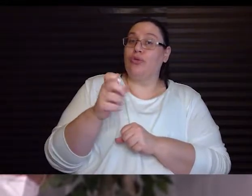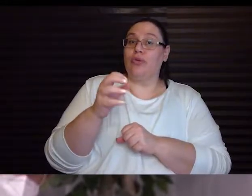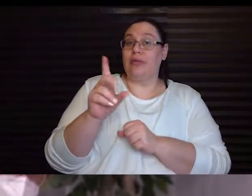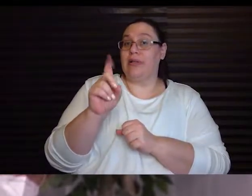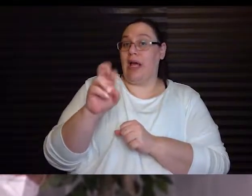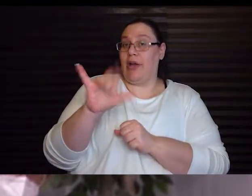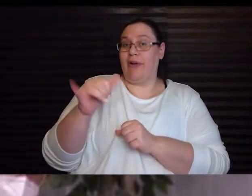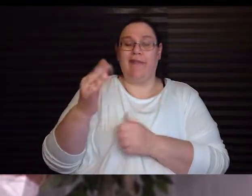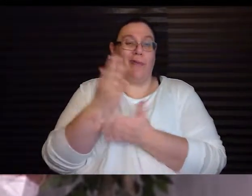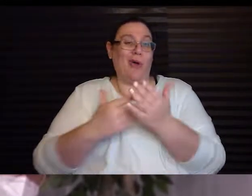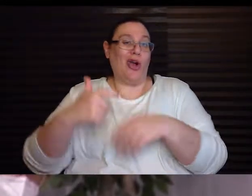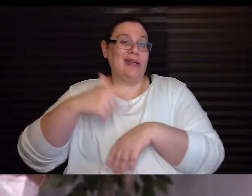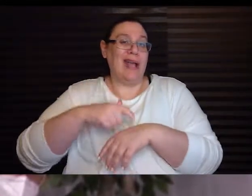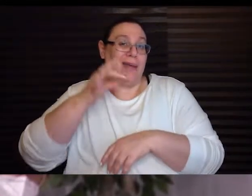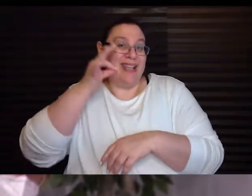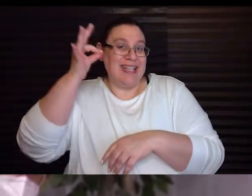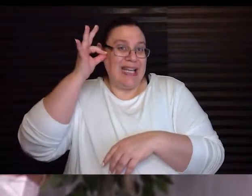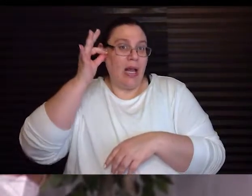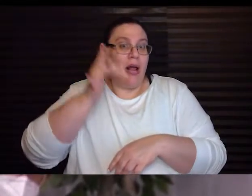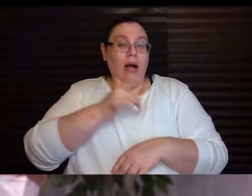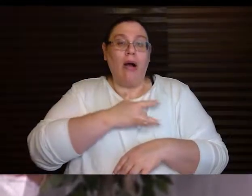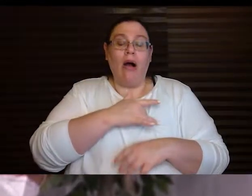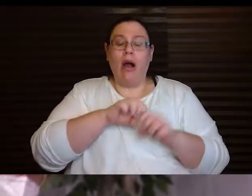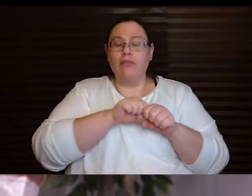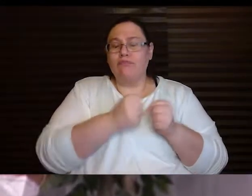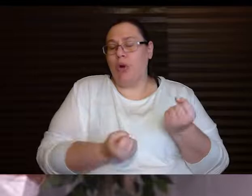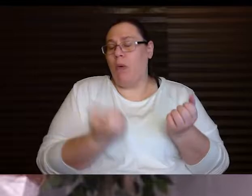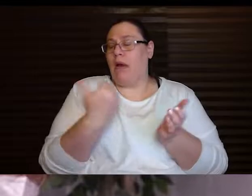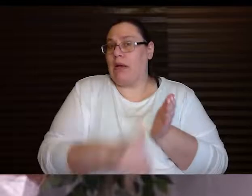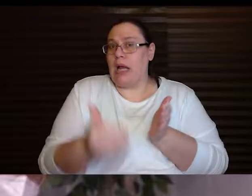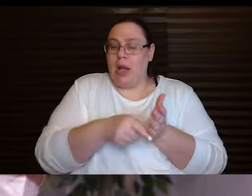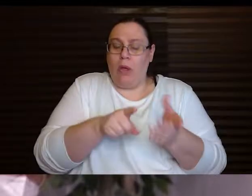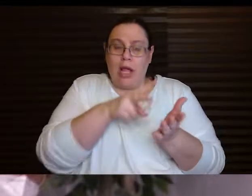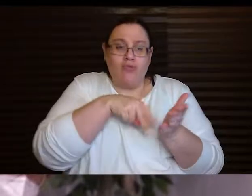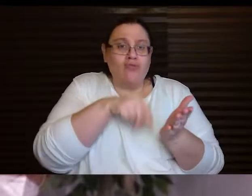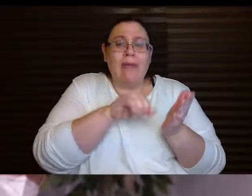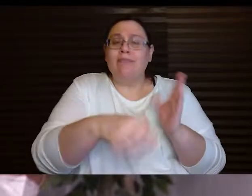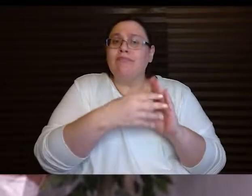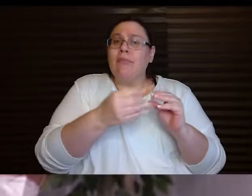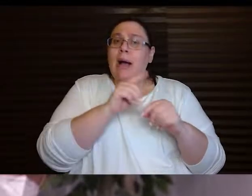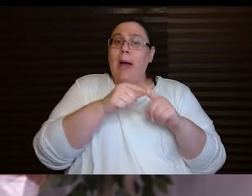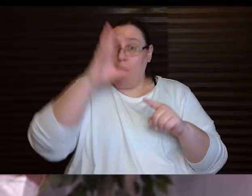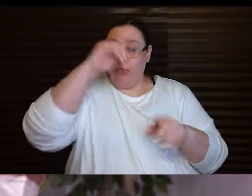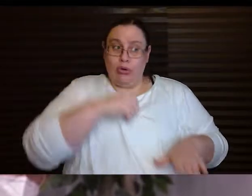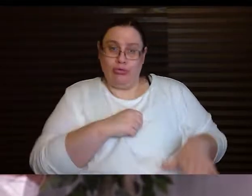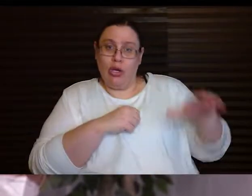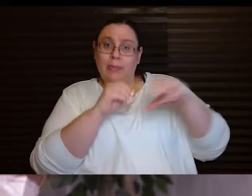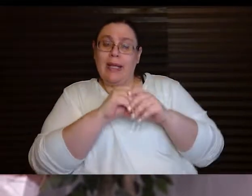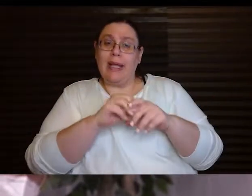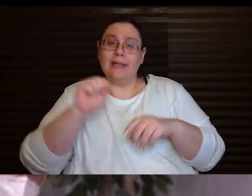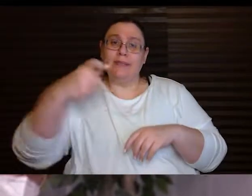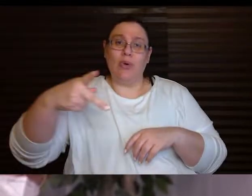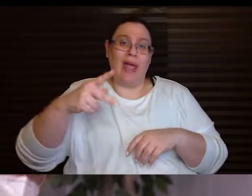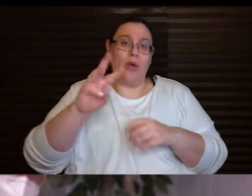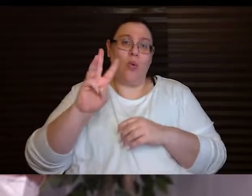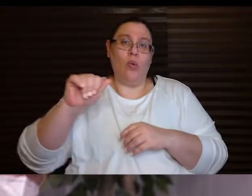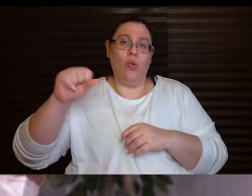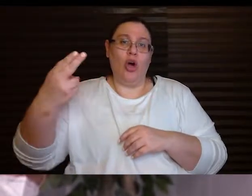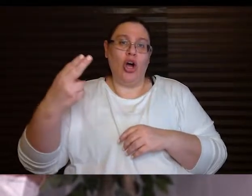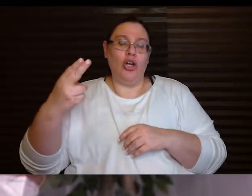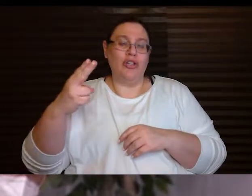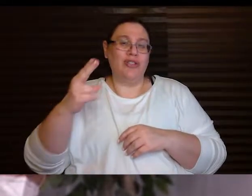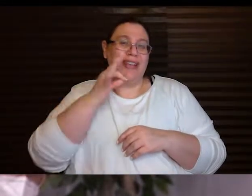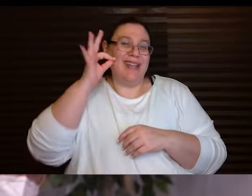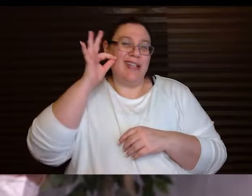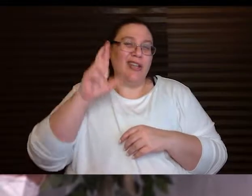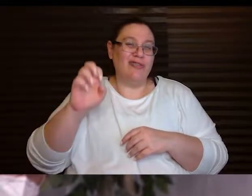of a Part-Time Indian, which broke my heart again and again, a story about a boy growing up in the Spokane Indian